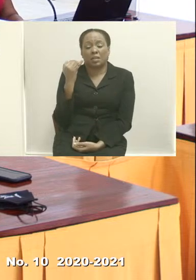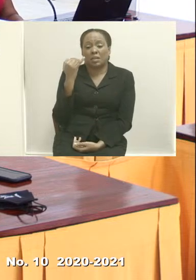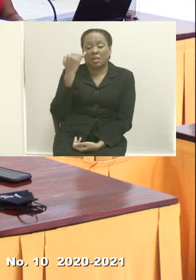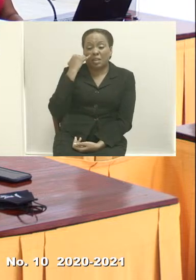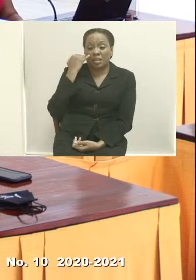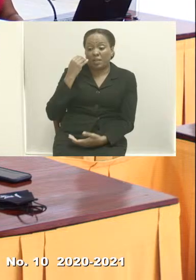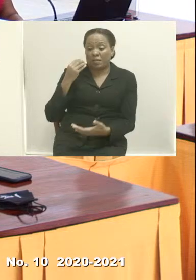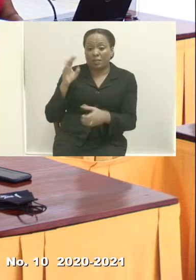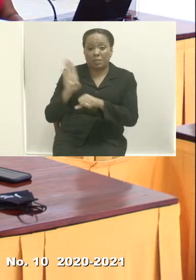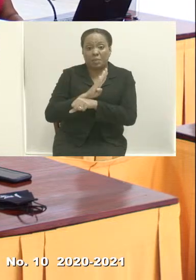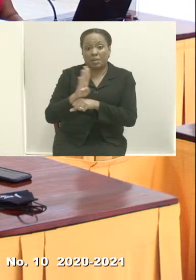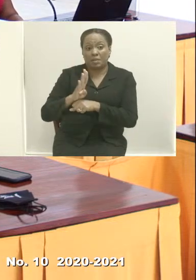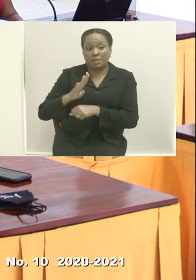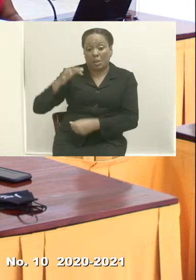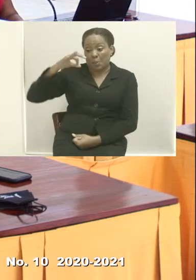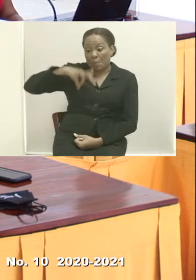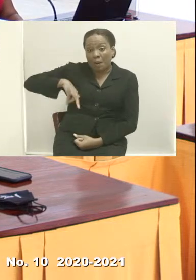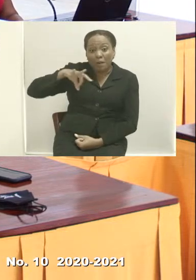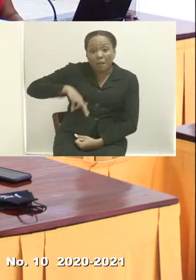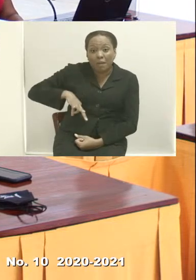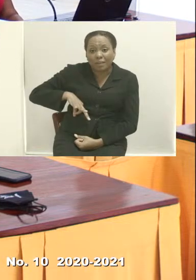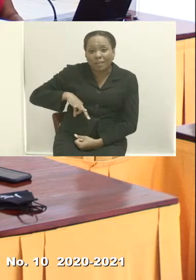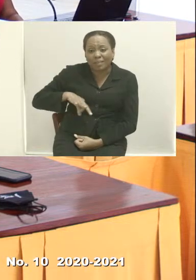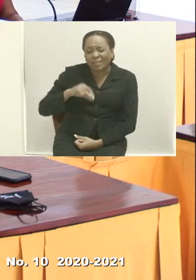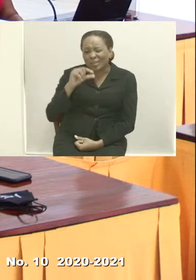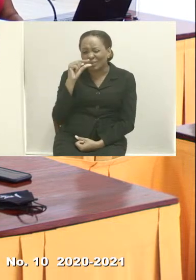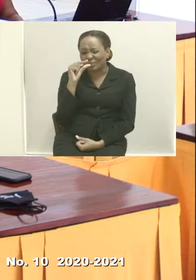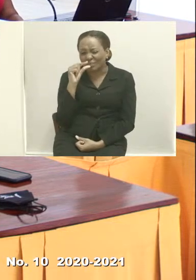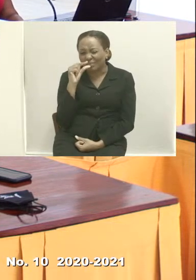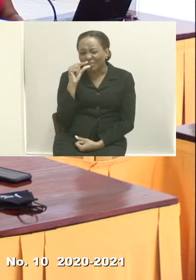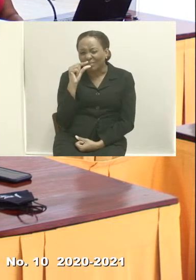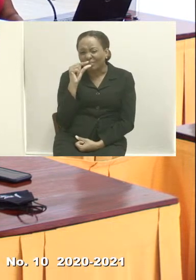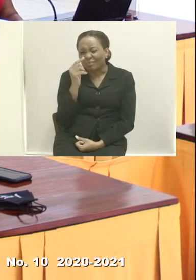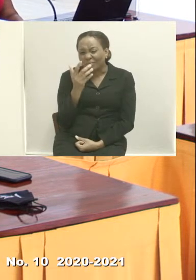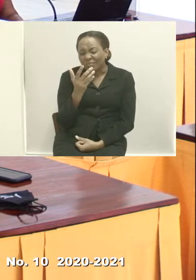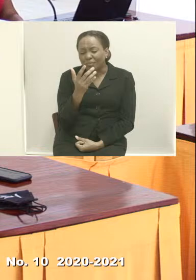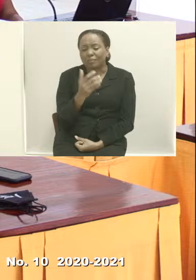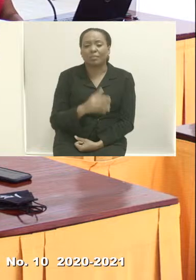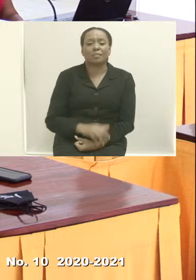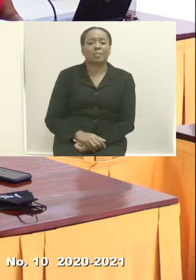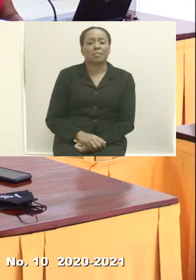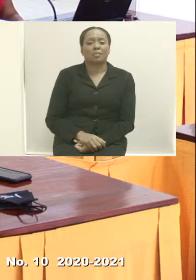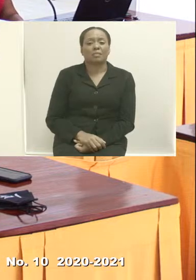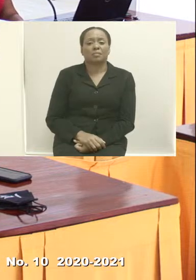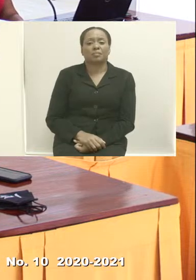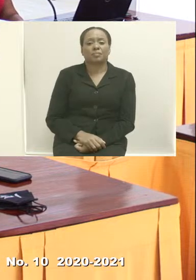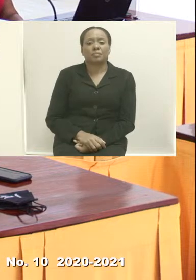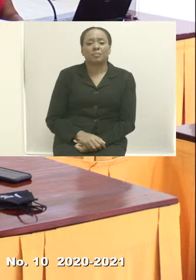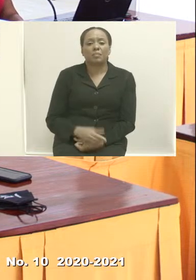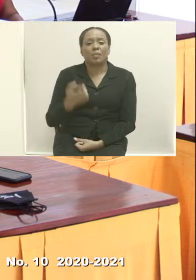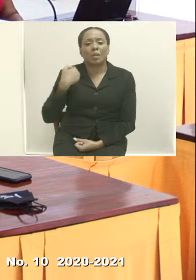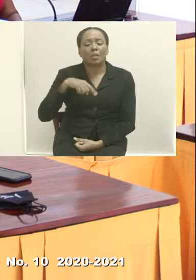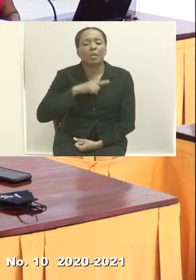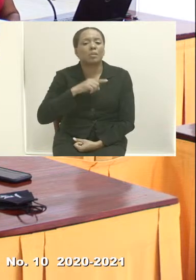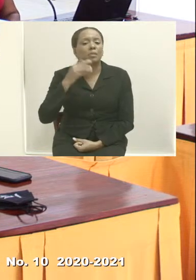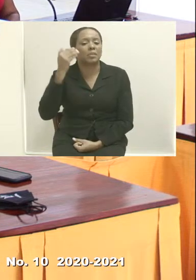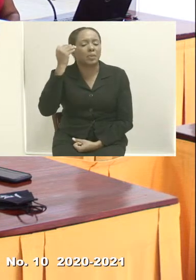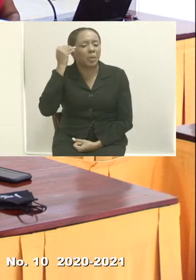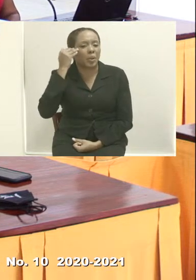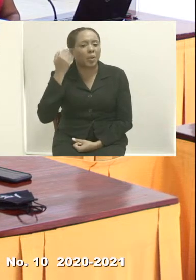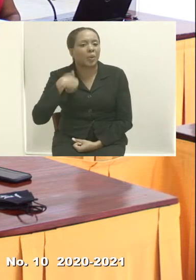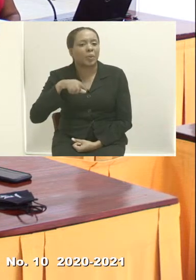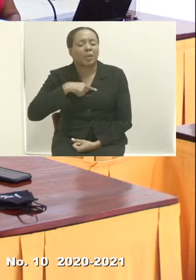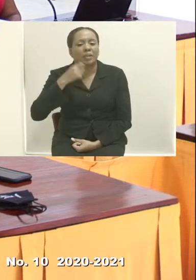margins. The reality is that what we have recognized is that there was a reluctance on some people's